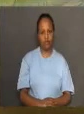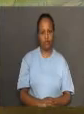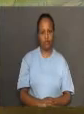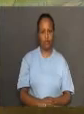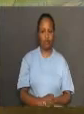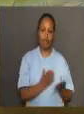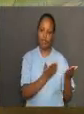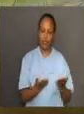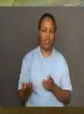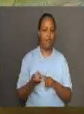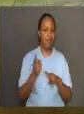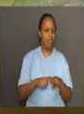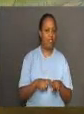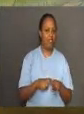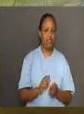Welcome back.